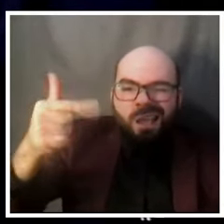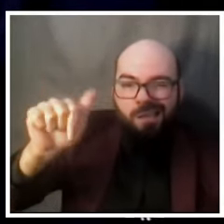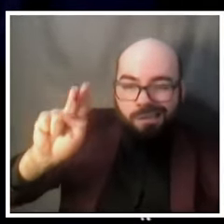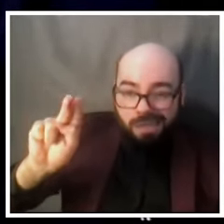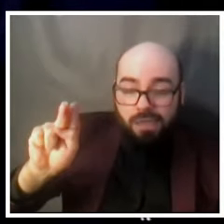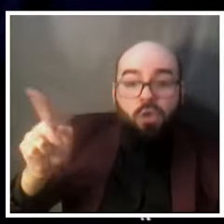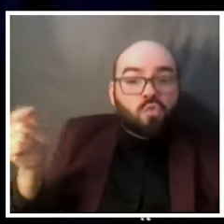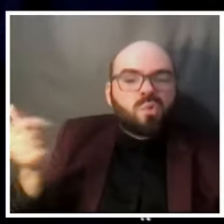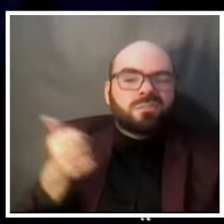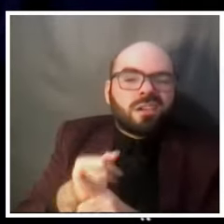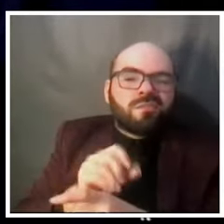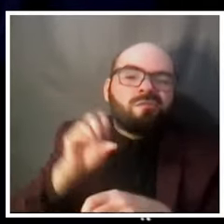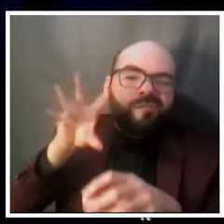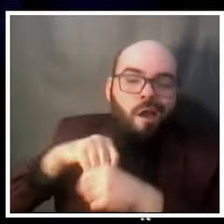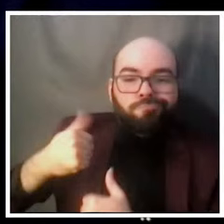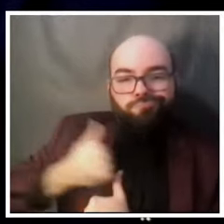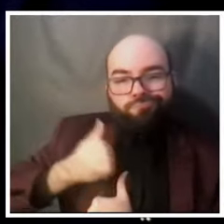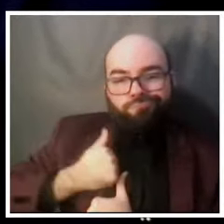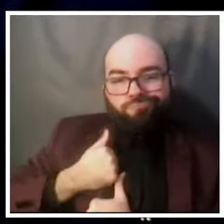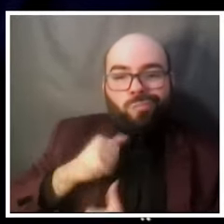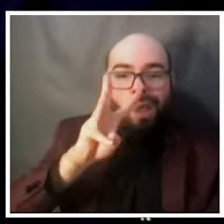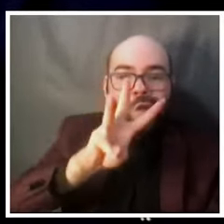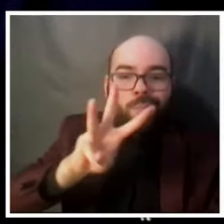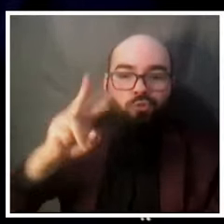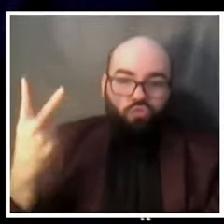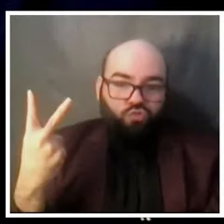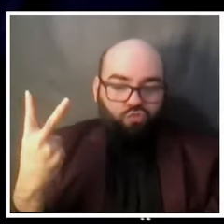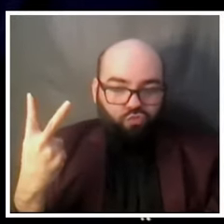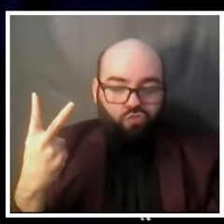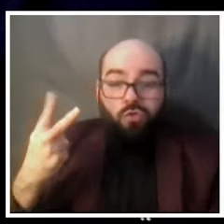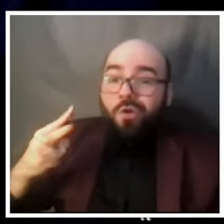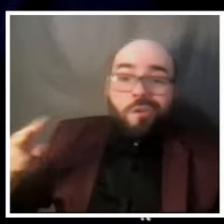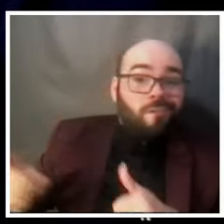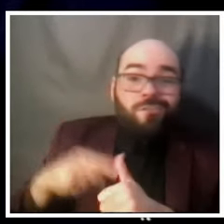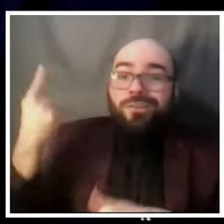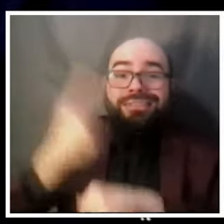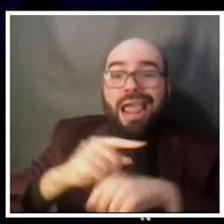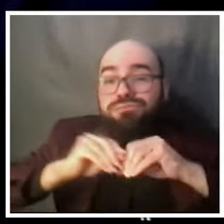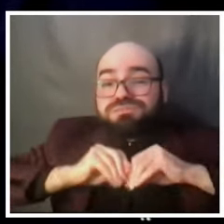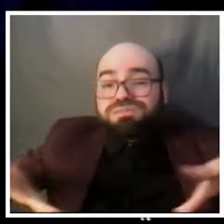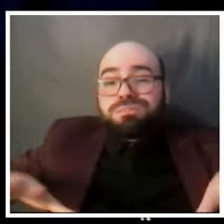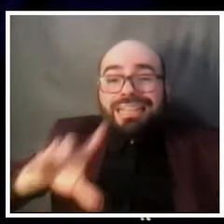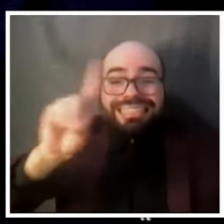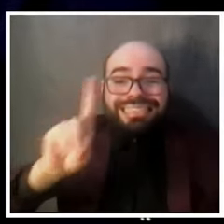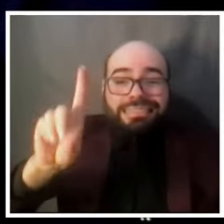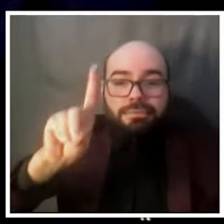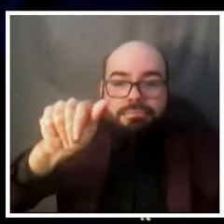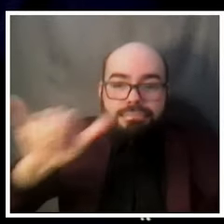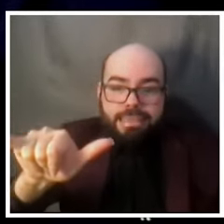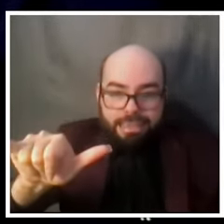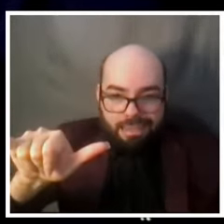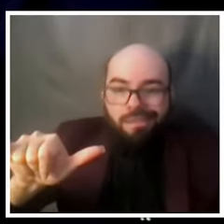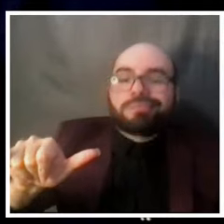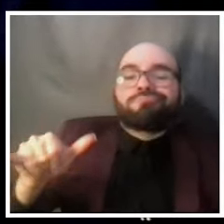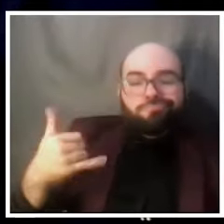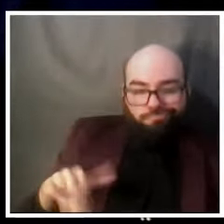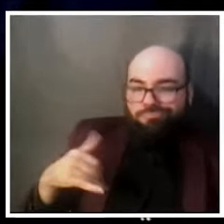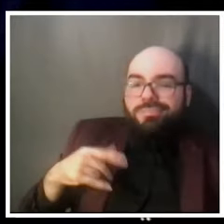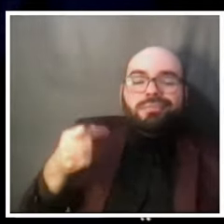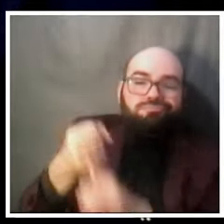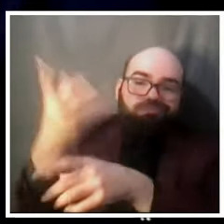II. Right after D-Day on Sunday, all four of my mother's brothers signed up to go fight in the